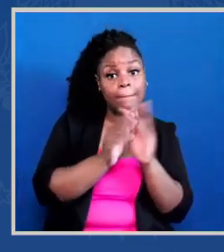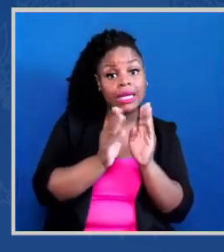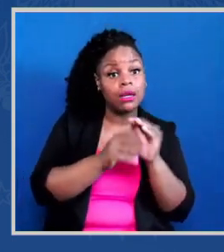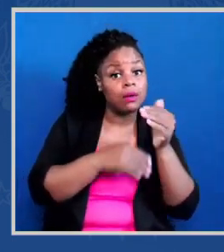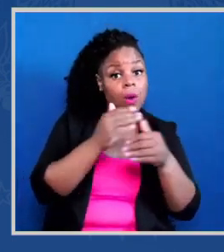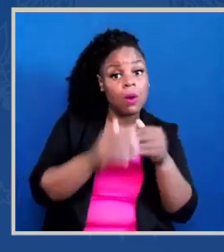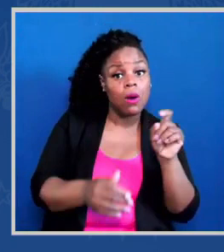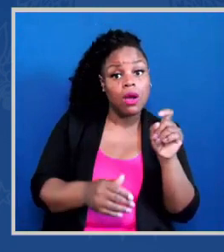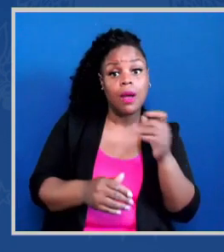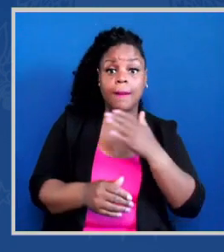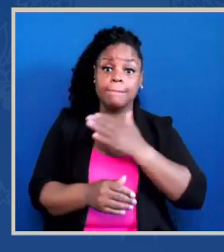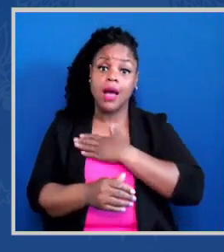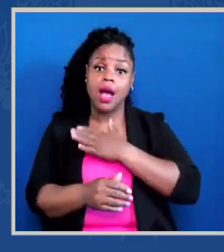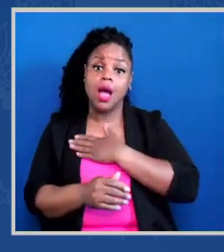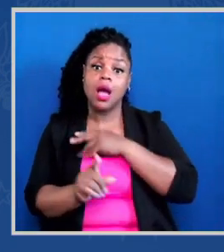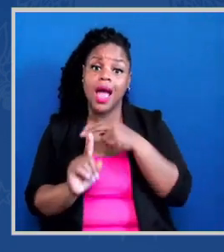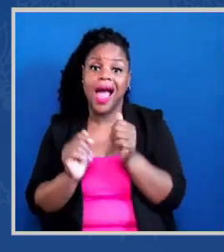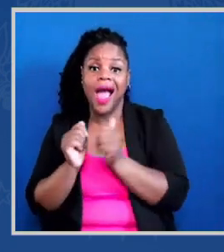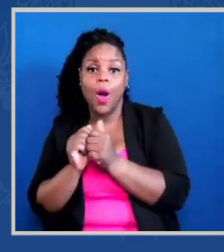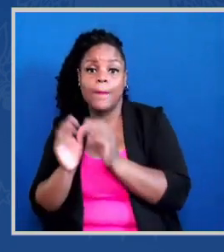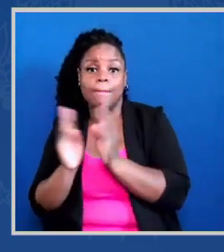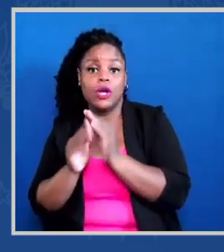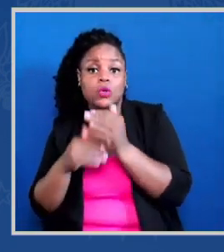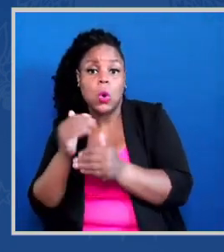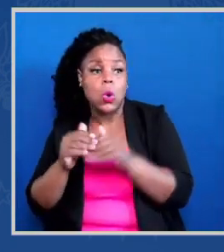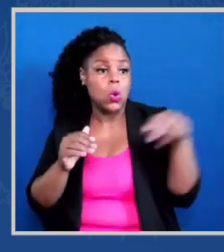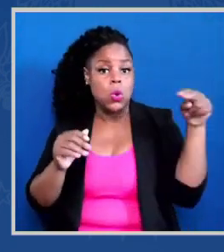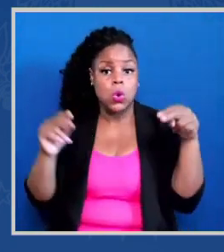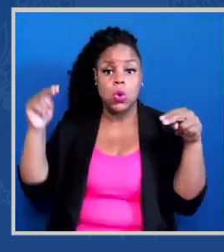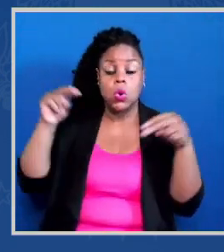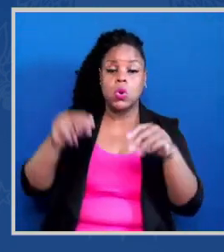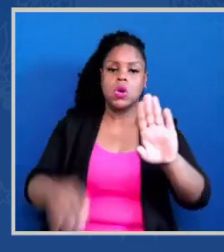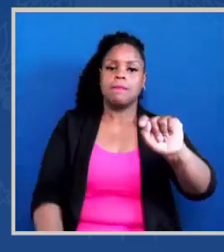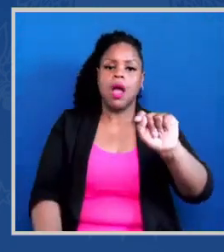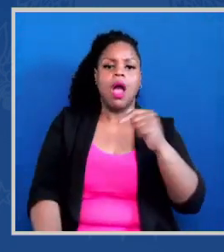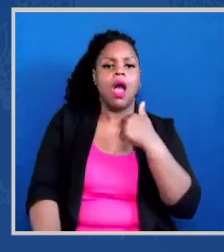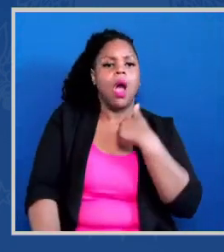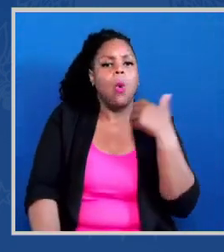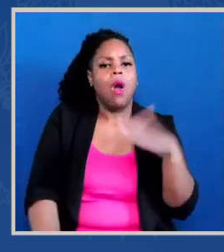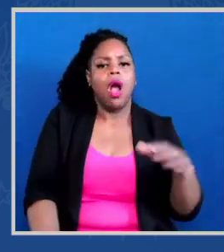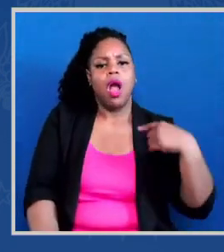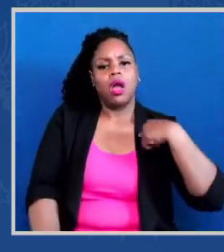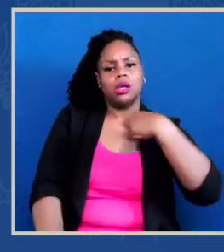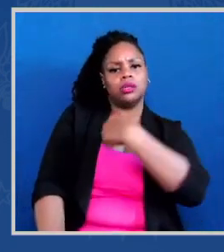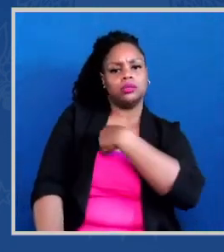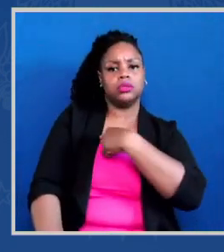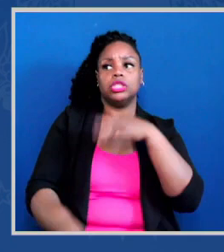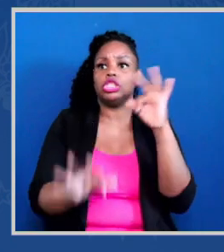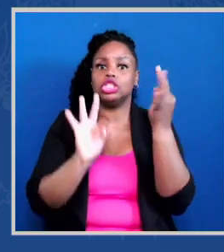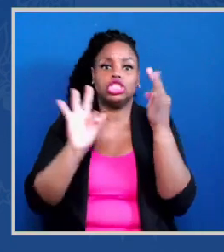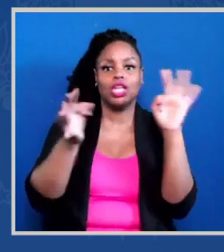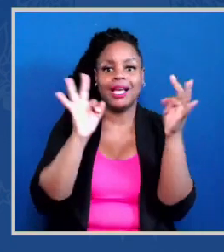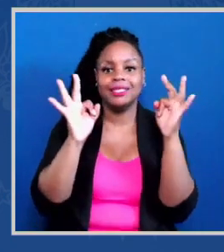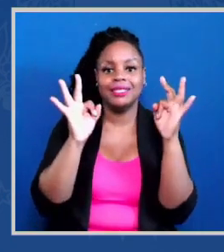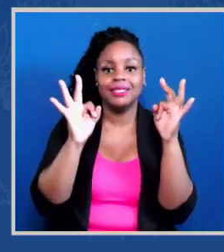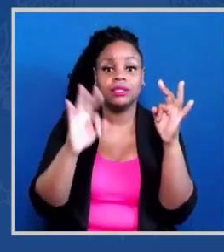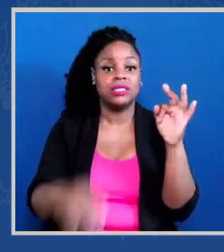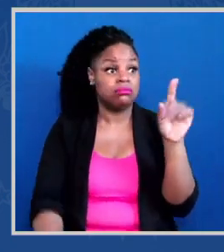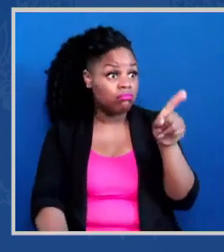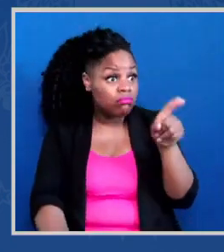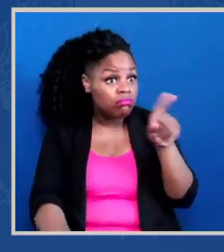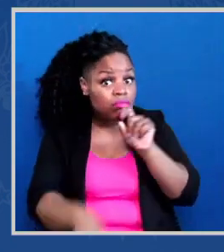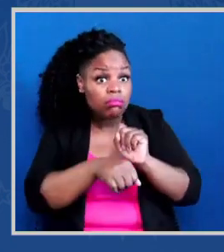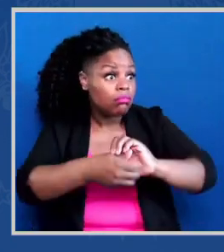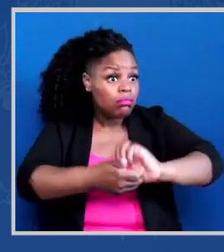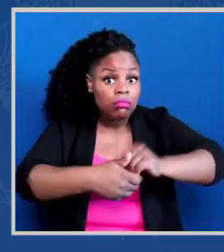to get into being diverted by did they shake hands, how far did they talk, who talked the most, and the rest.